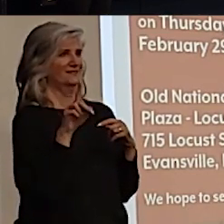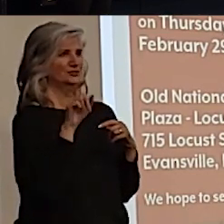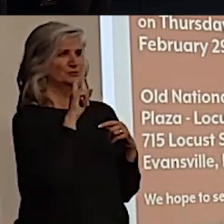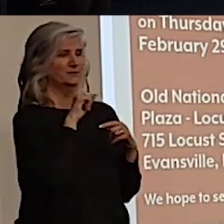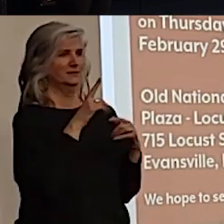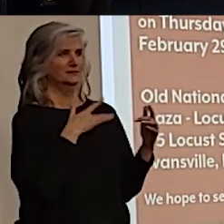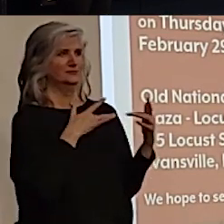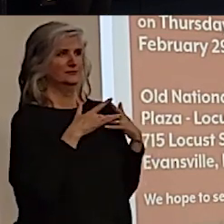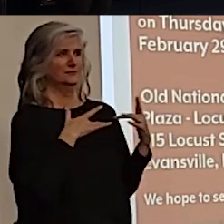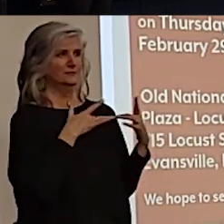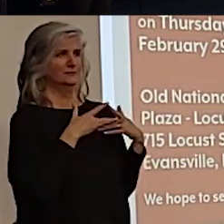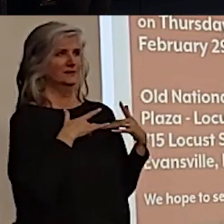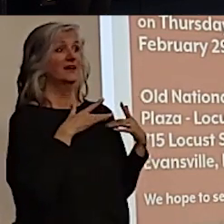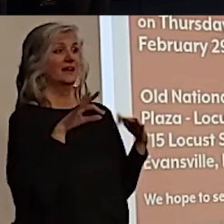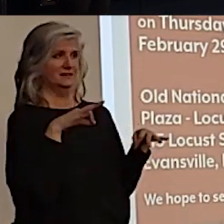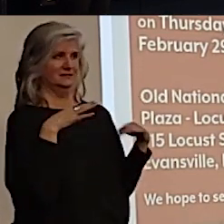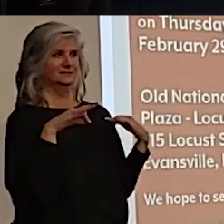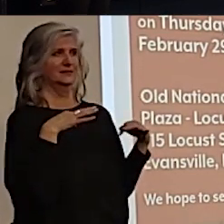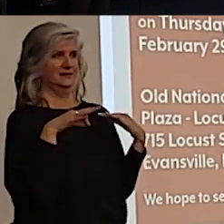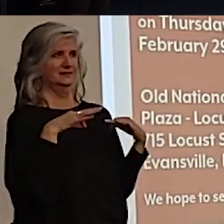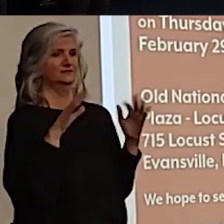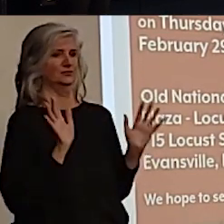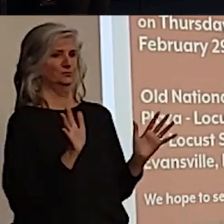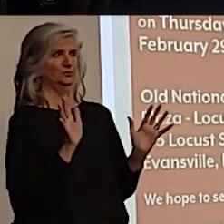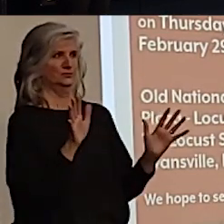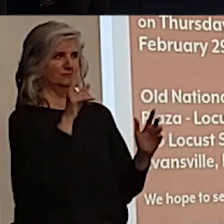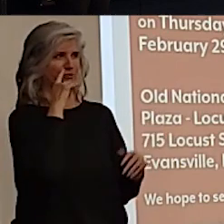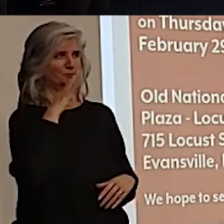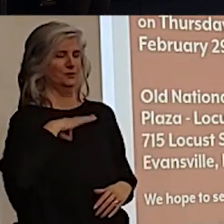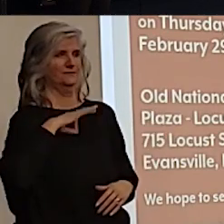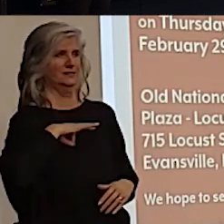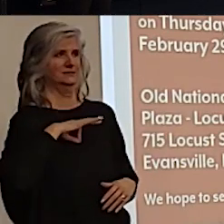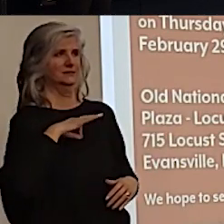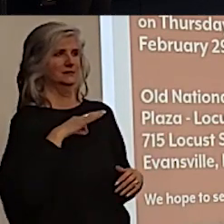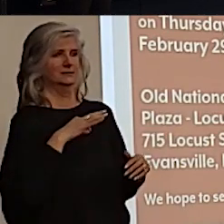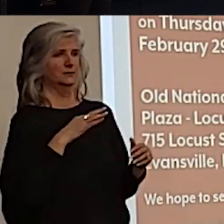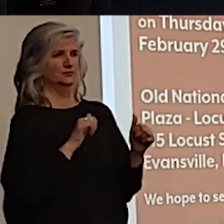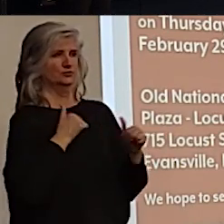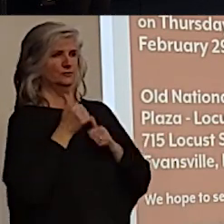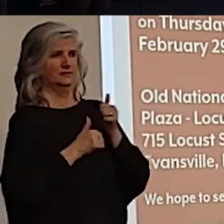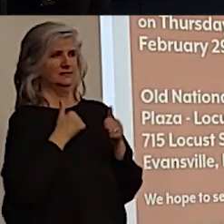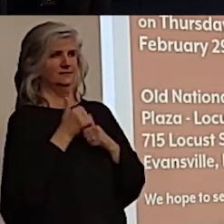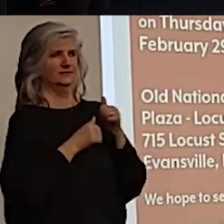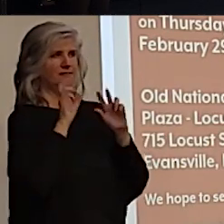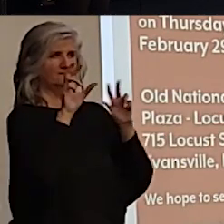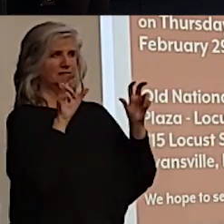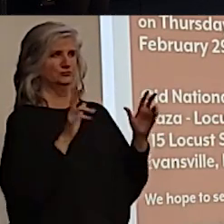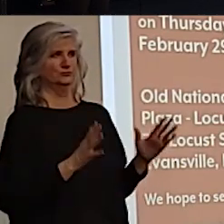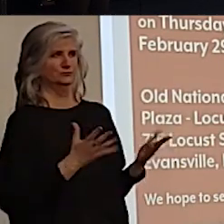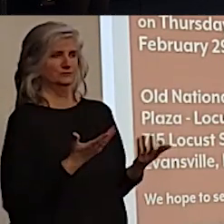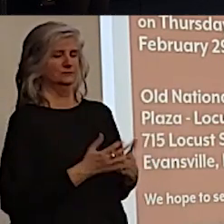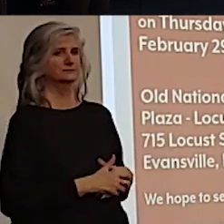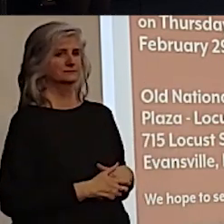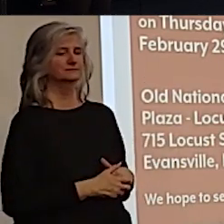concern and an explanation for the push for profits, the most aggressive investors that there are.